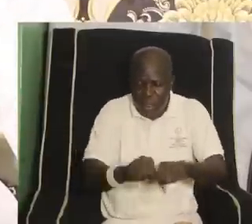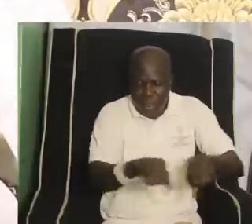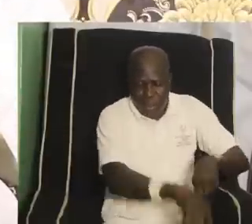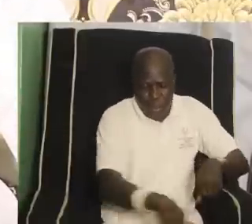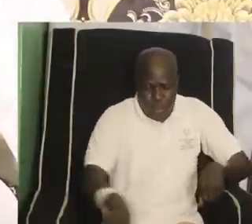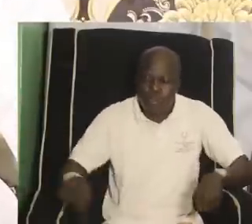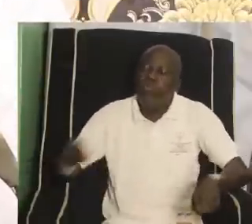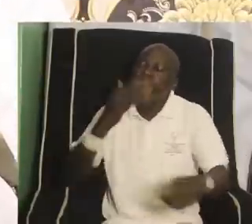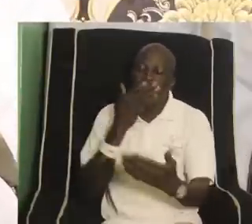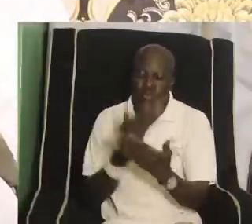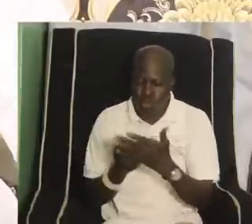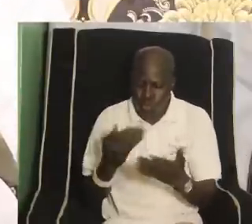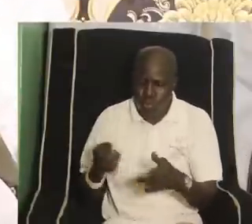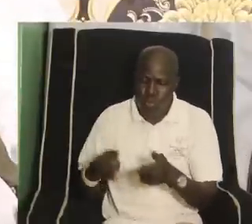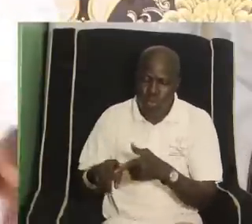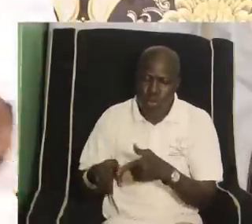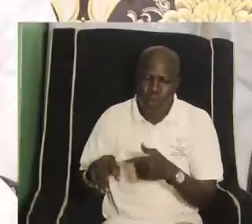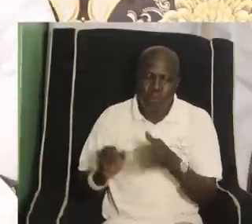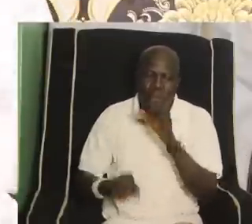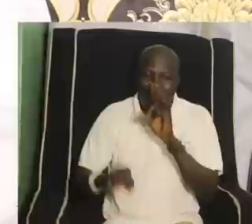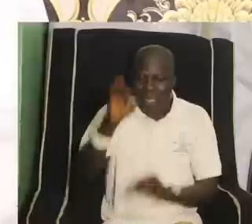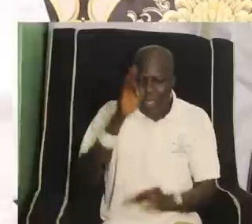That baby's destiny is very good.